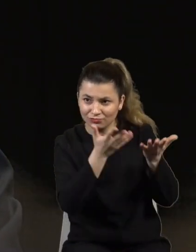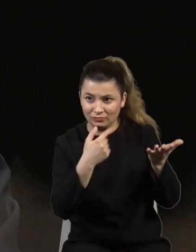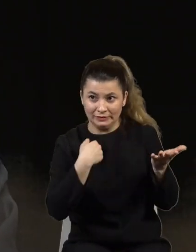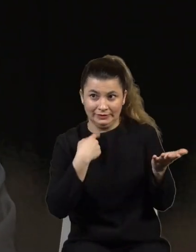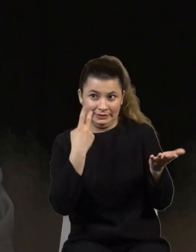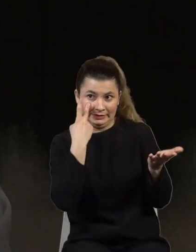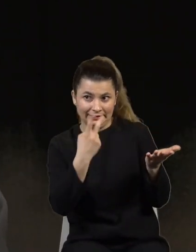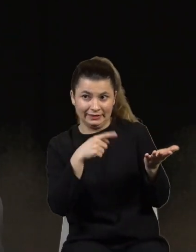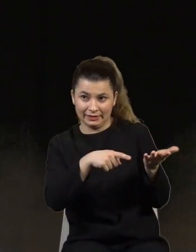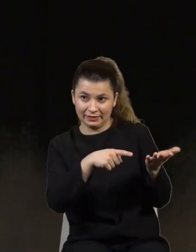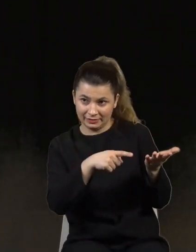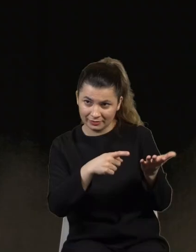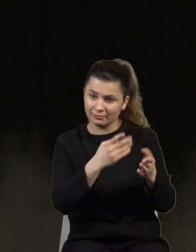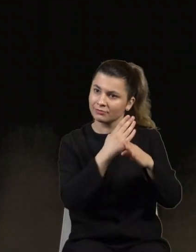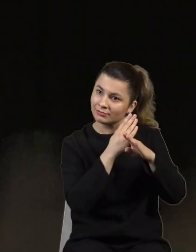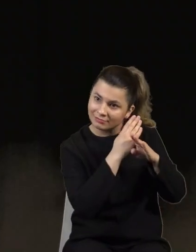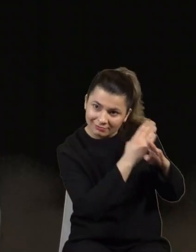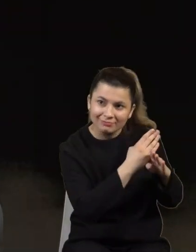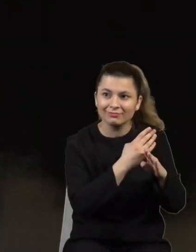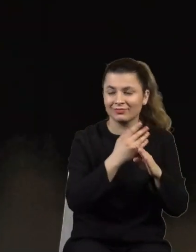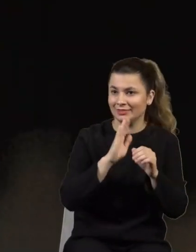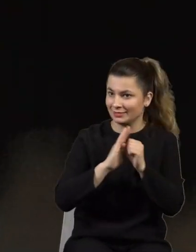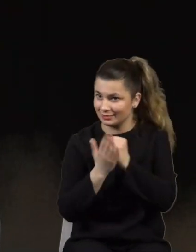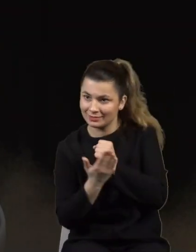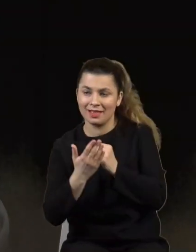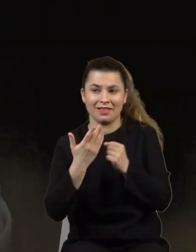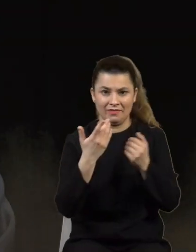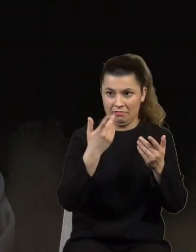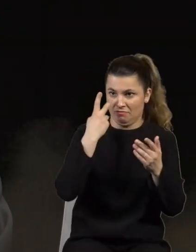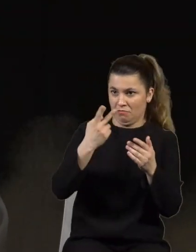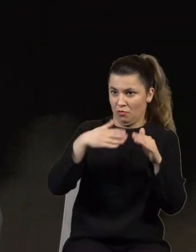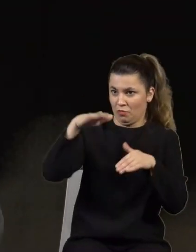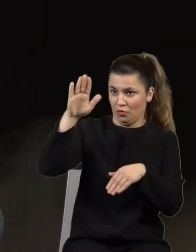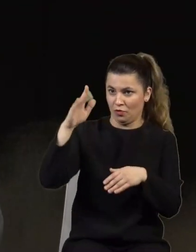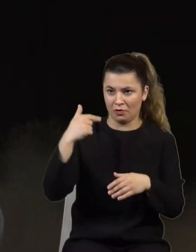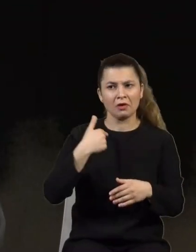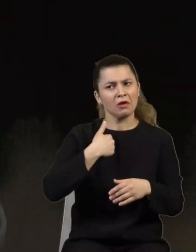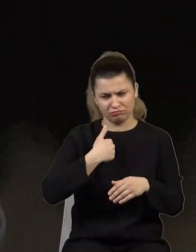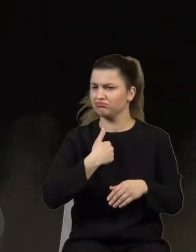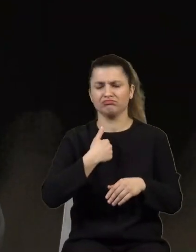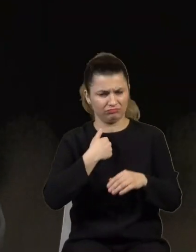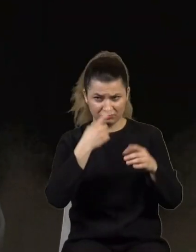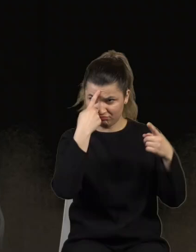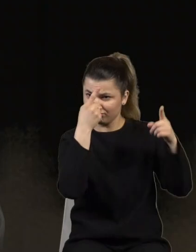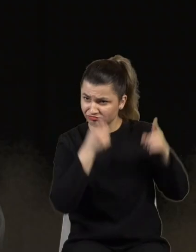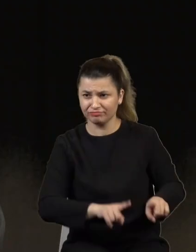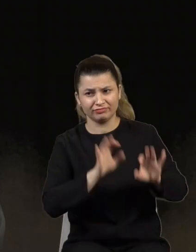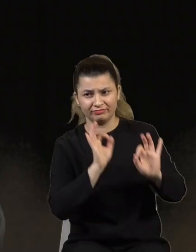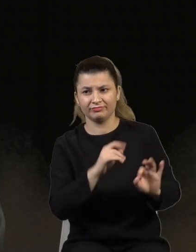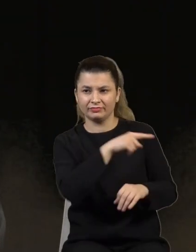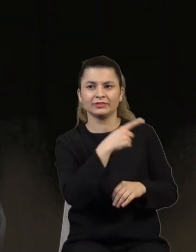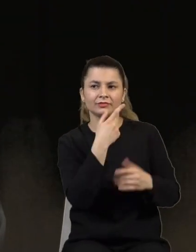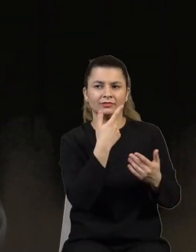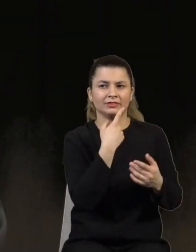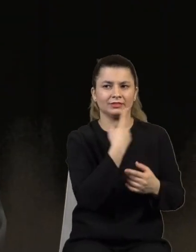I fully agree with you, Madam, said from Spain about this reinforcing